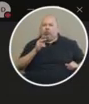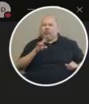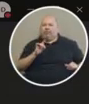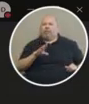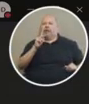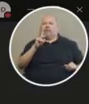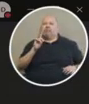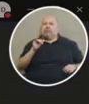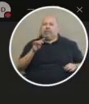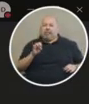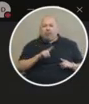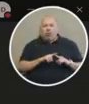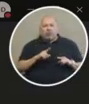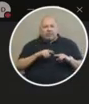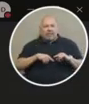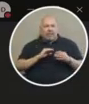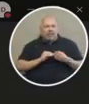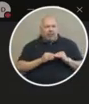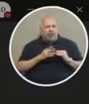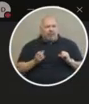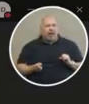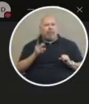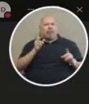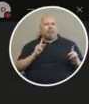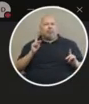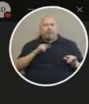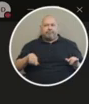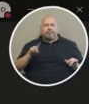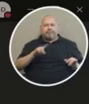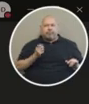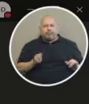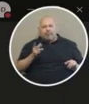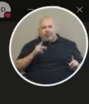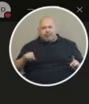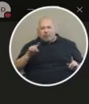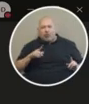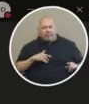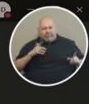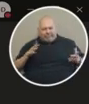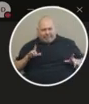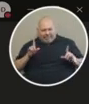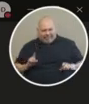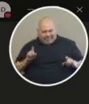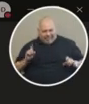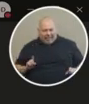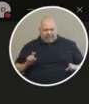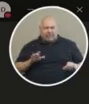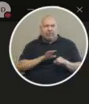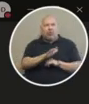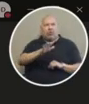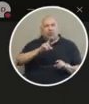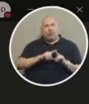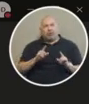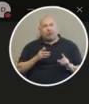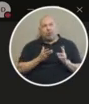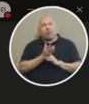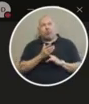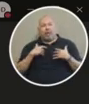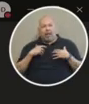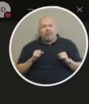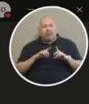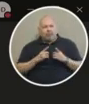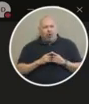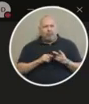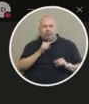updates to also list the number of how many people have been tested in total, both through the health department